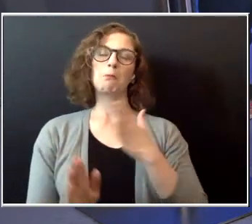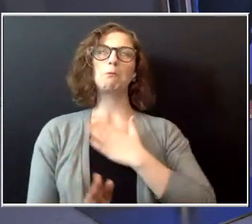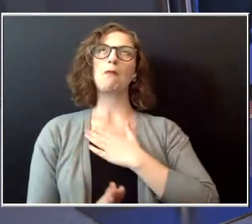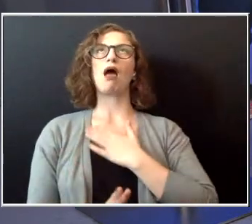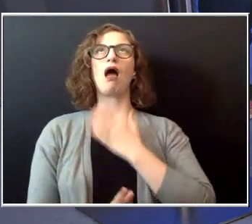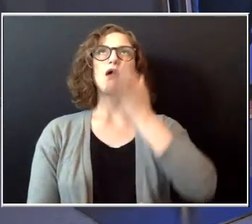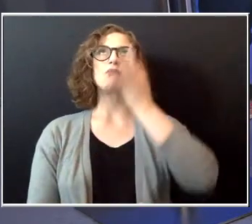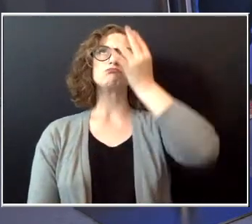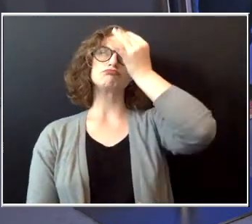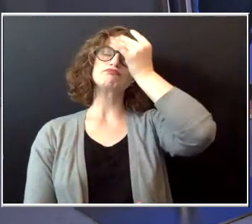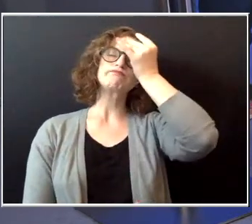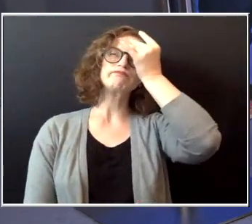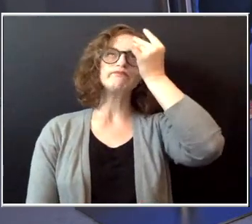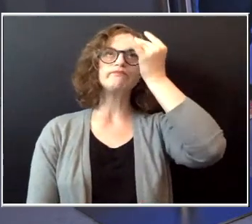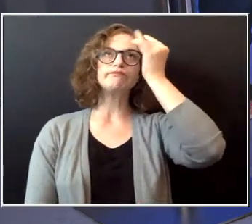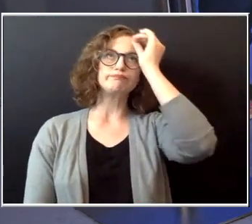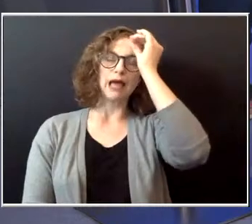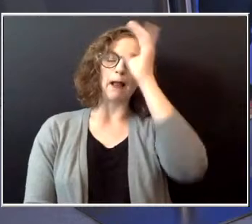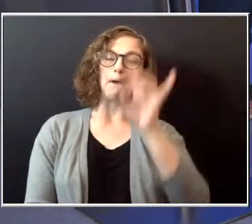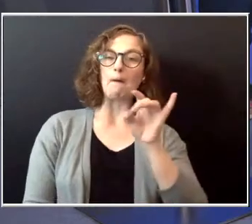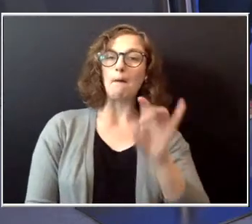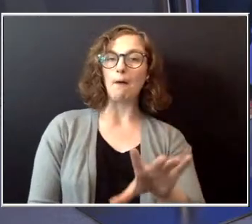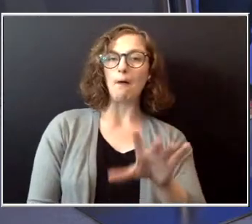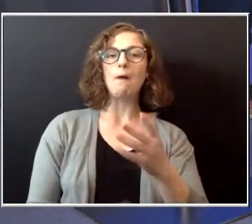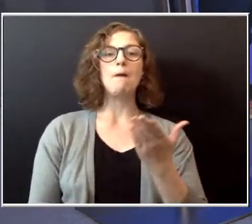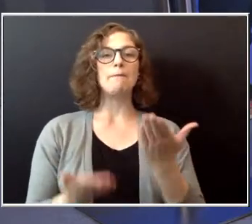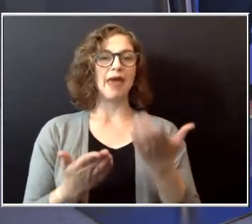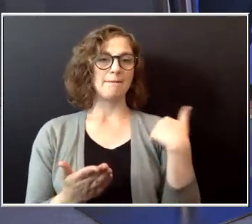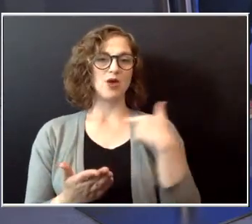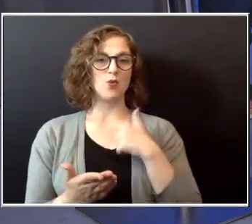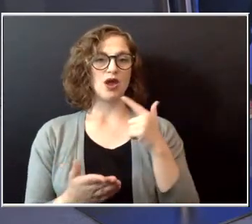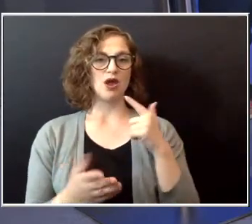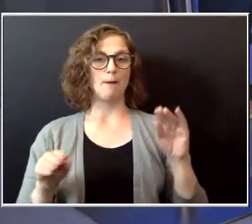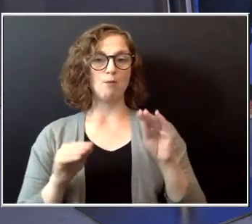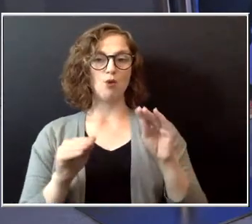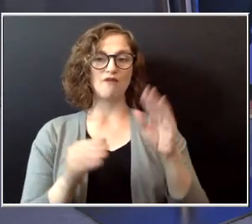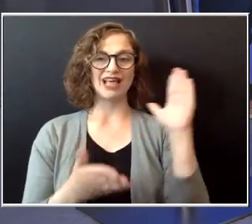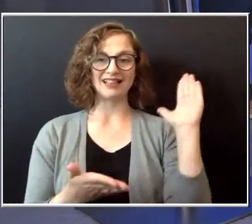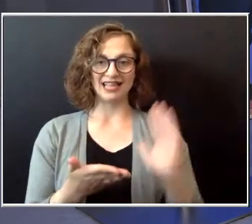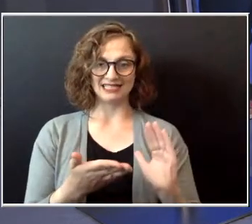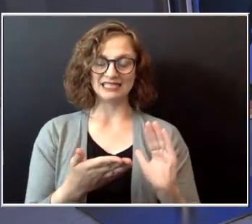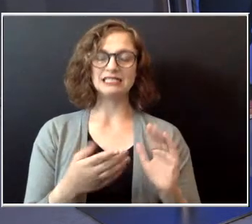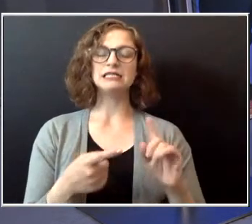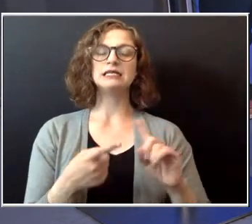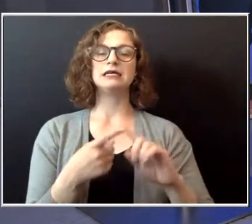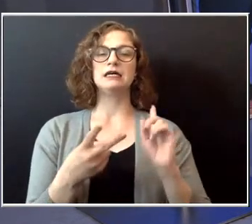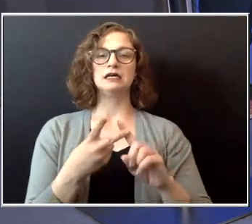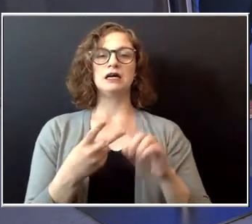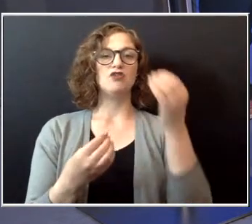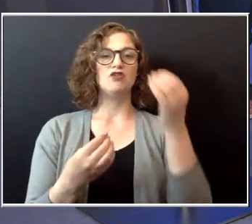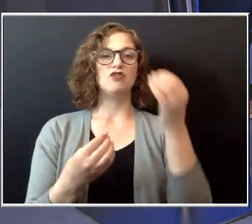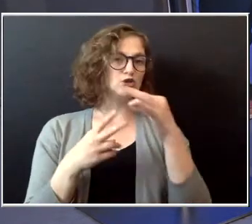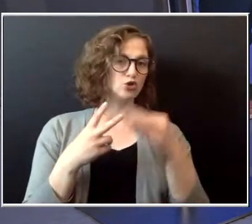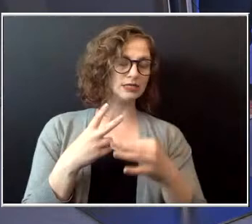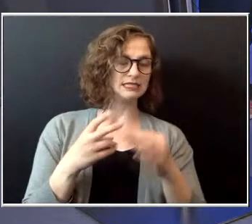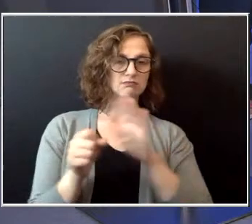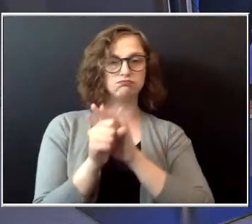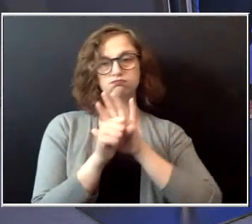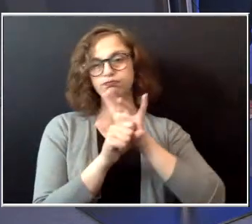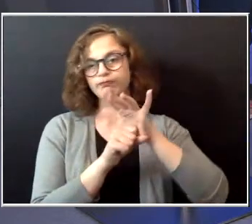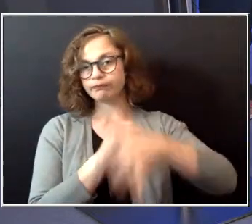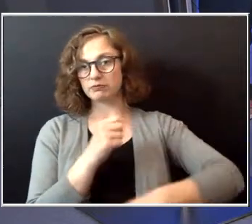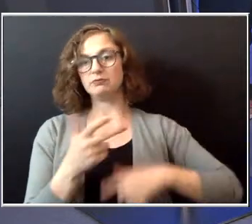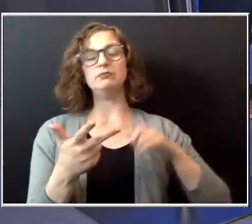active. Food choices, there's an abundance sometimes of food. And then the people who try to sell us food know that